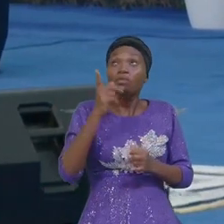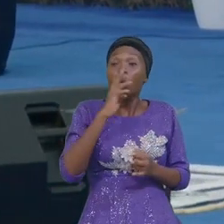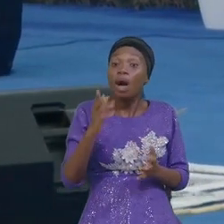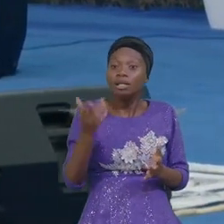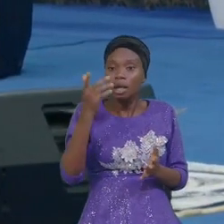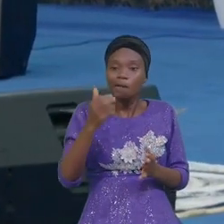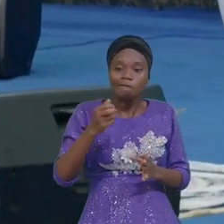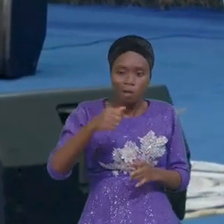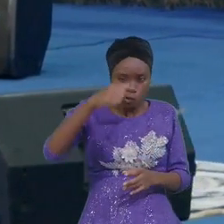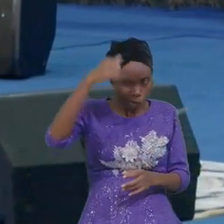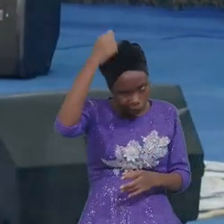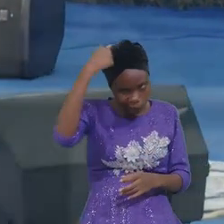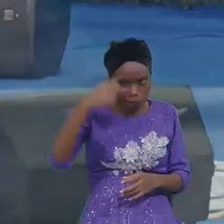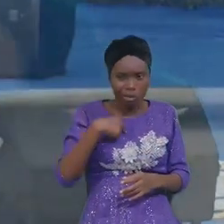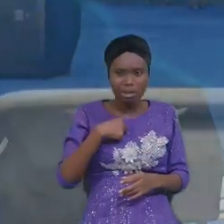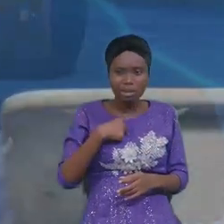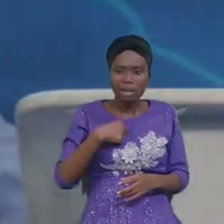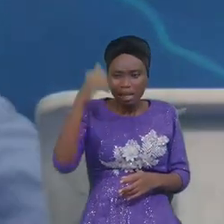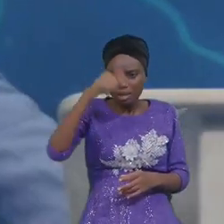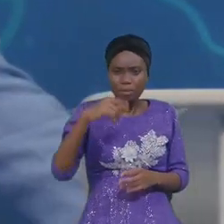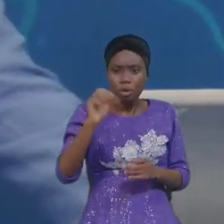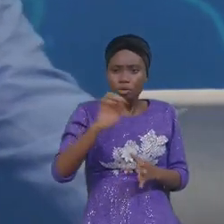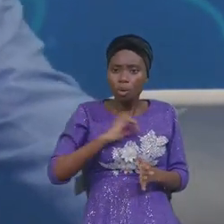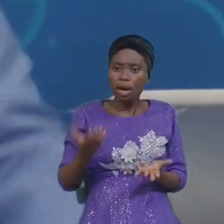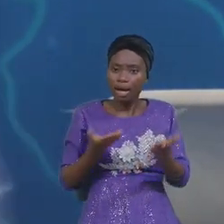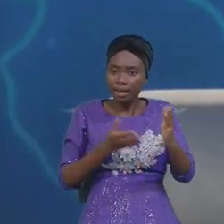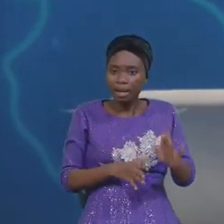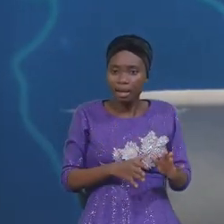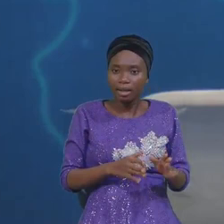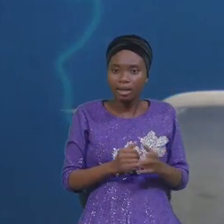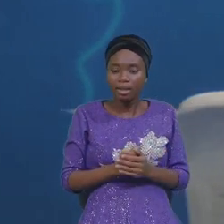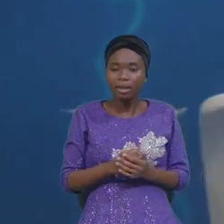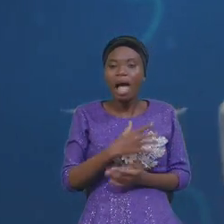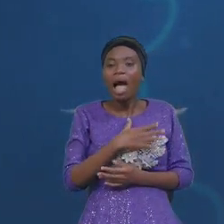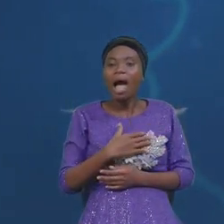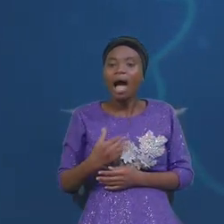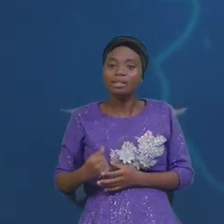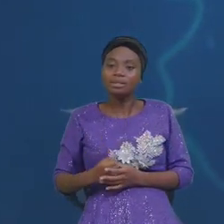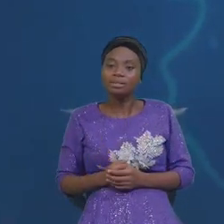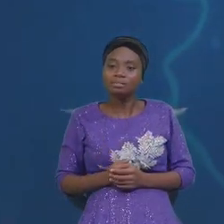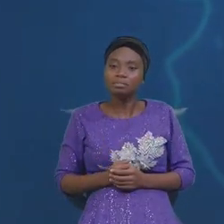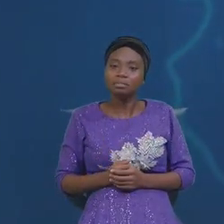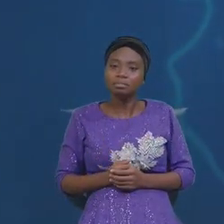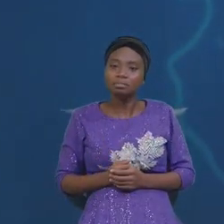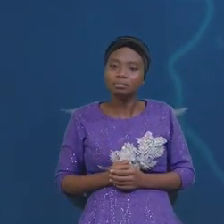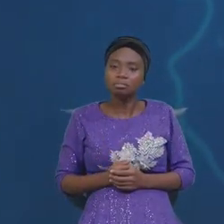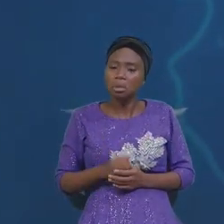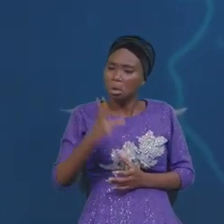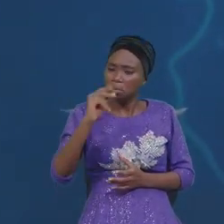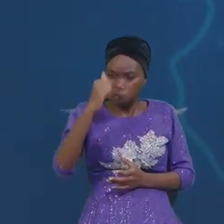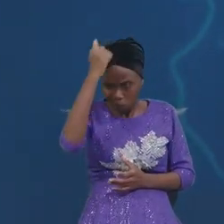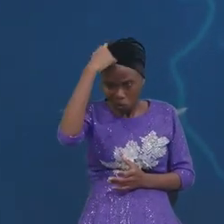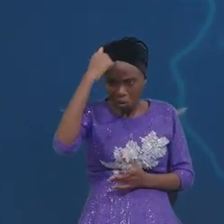me, strike me, so I die. And no knocking came,